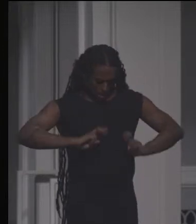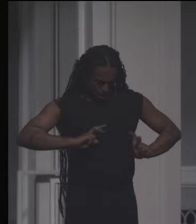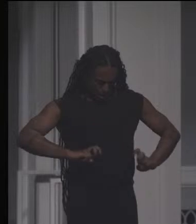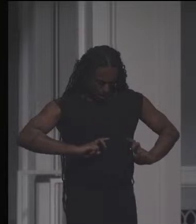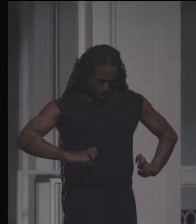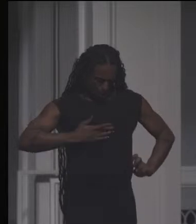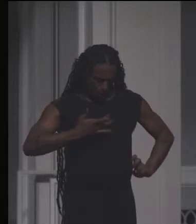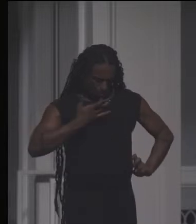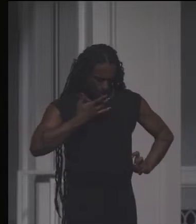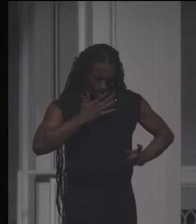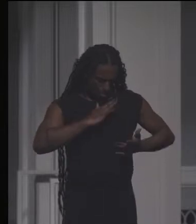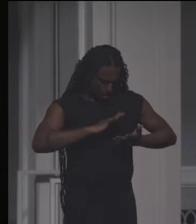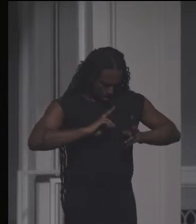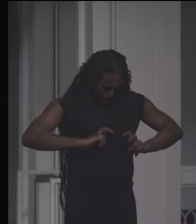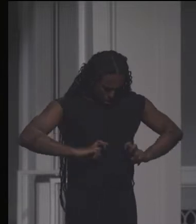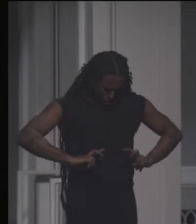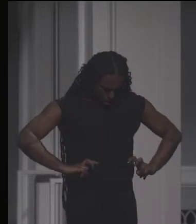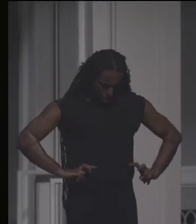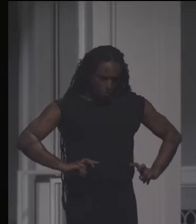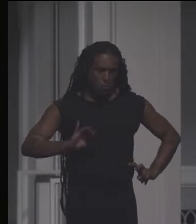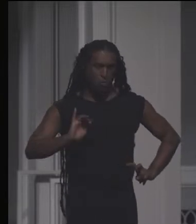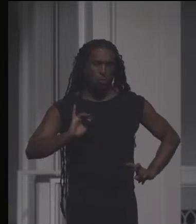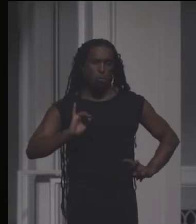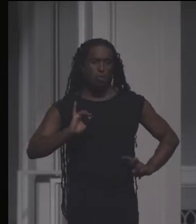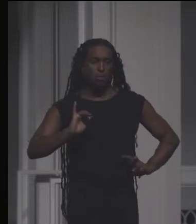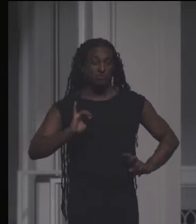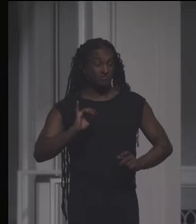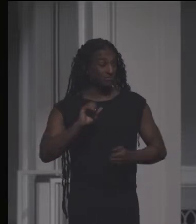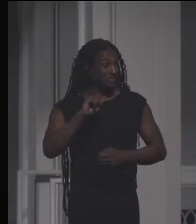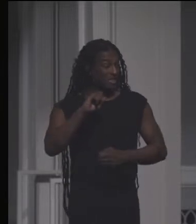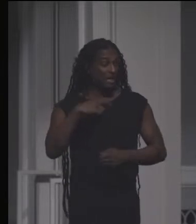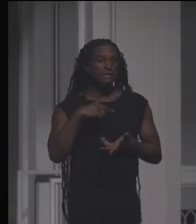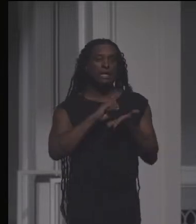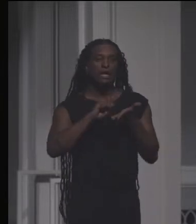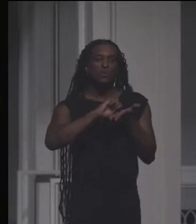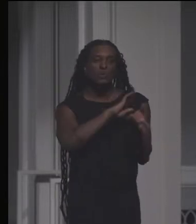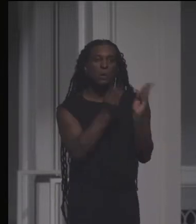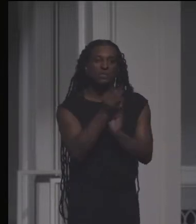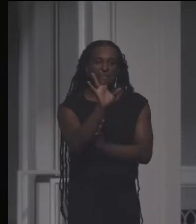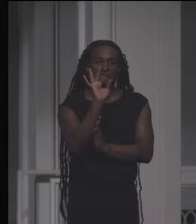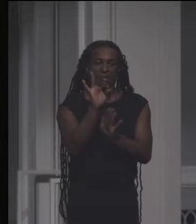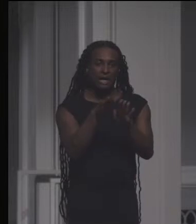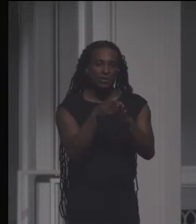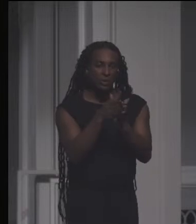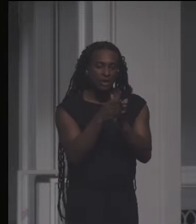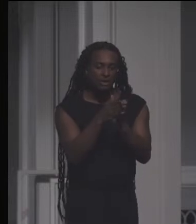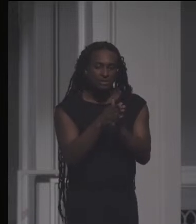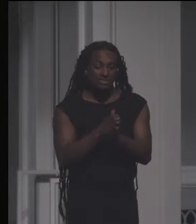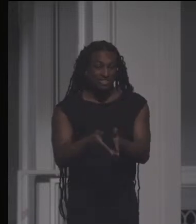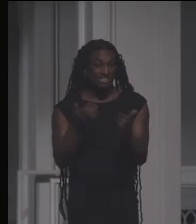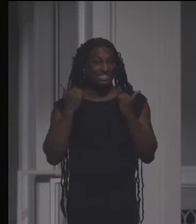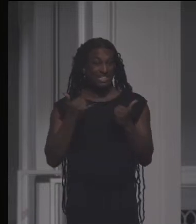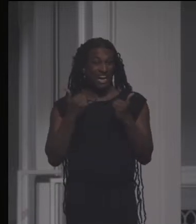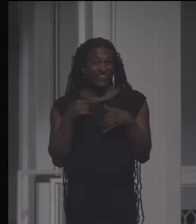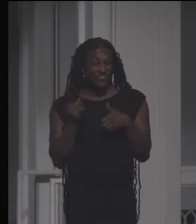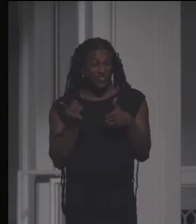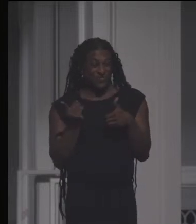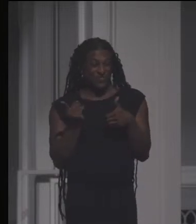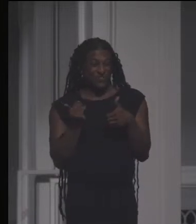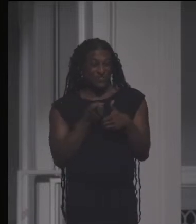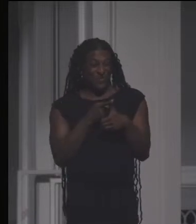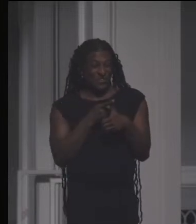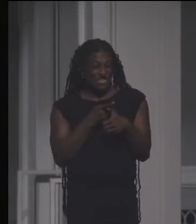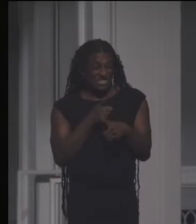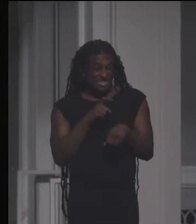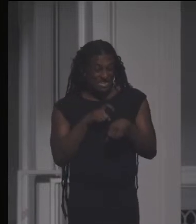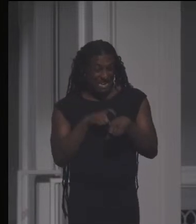biases. So although I've written 9 novels, this was the first and